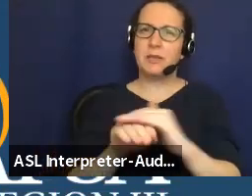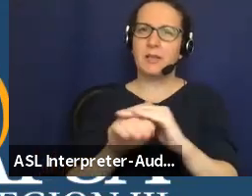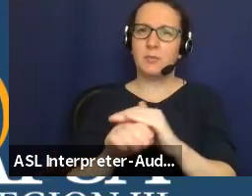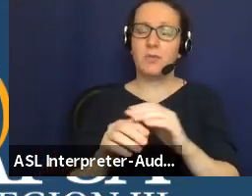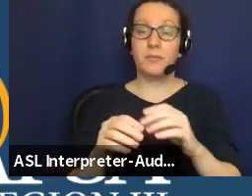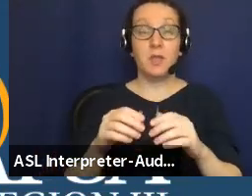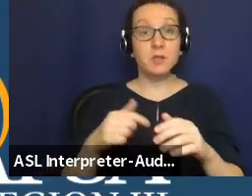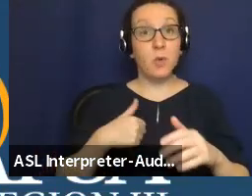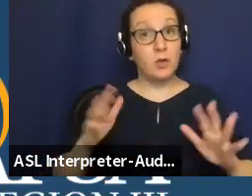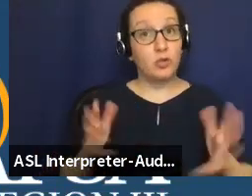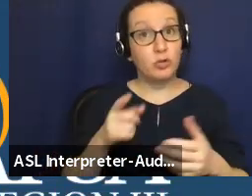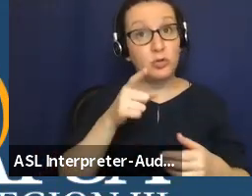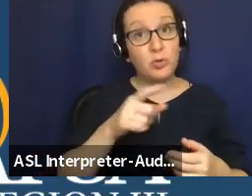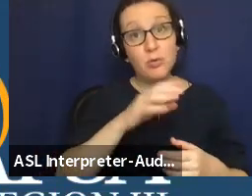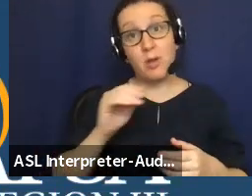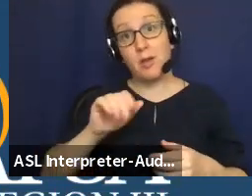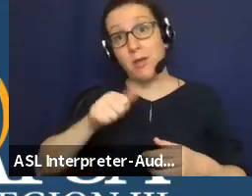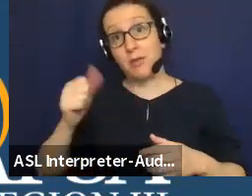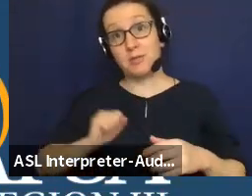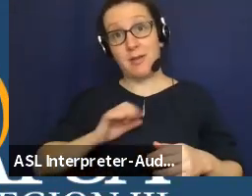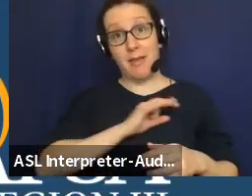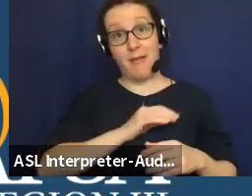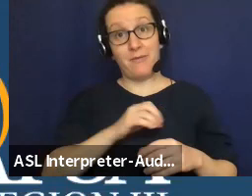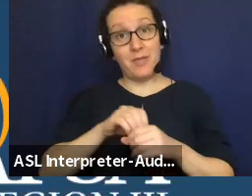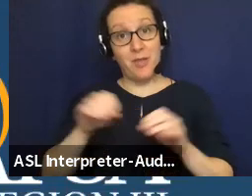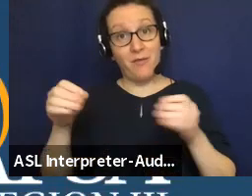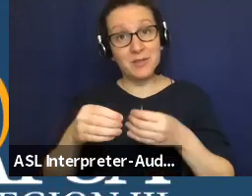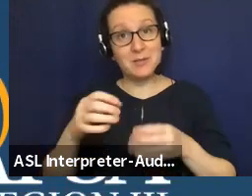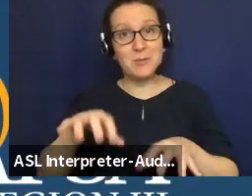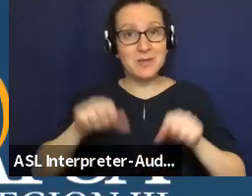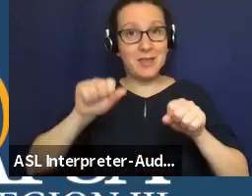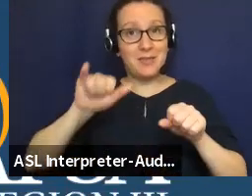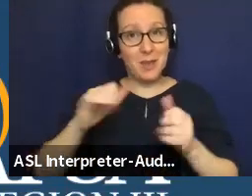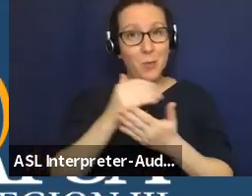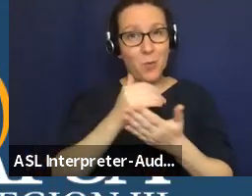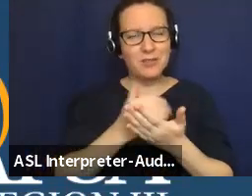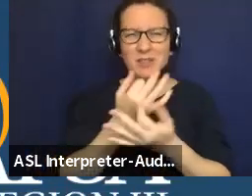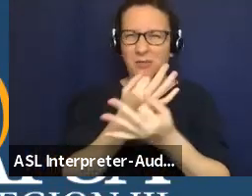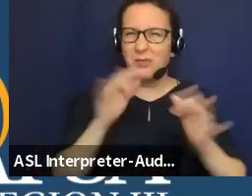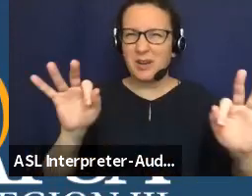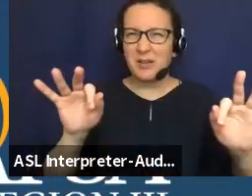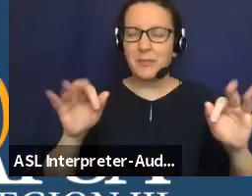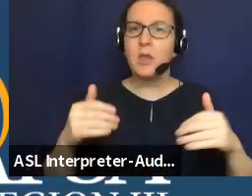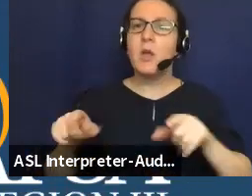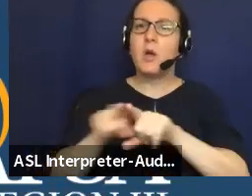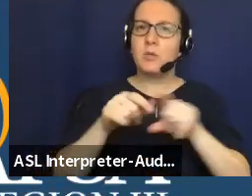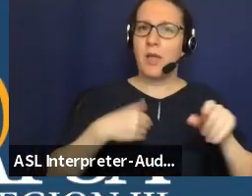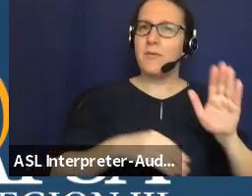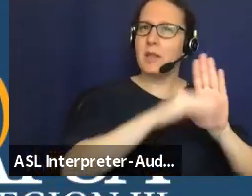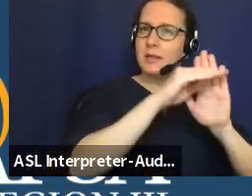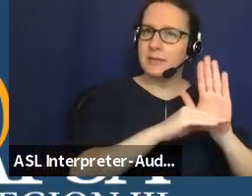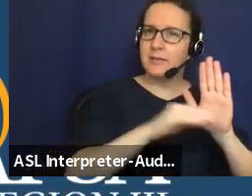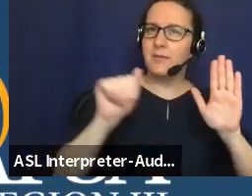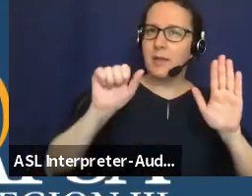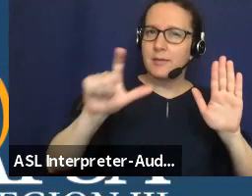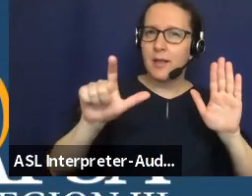office to take that course. And we also have a list of a few ASL and CART providers if you just want to know